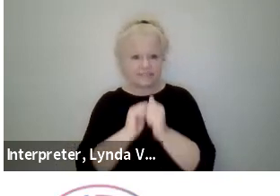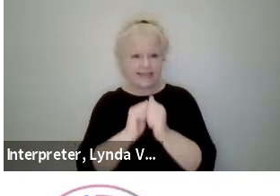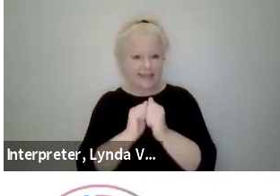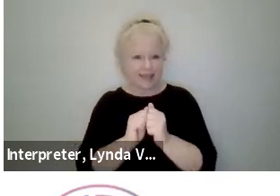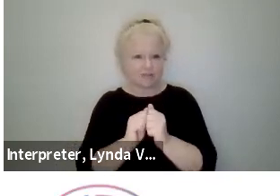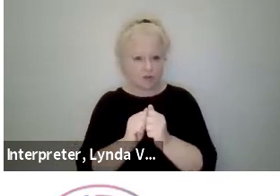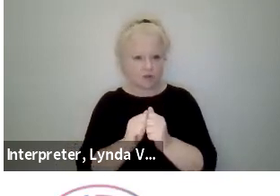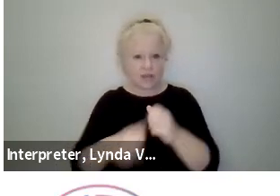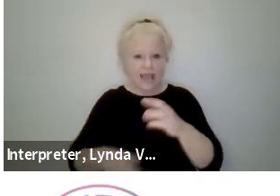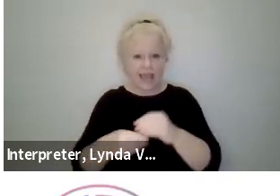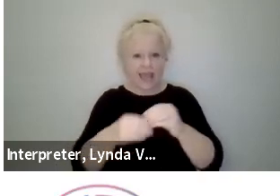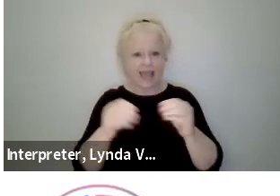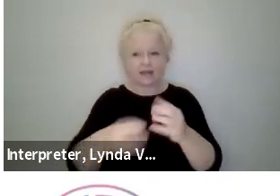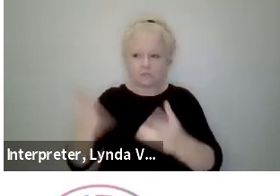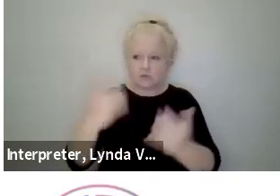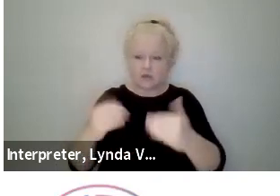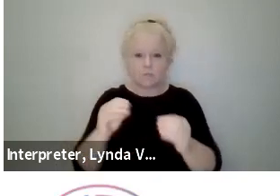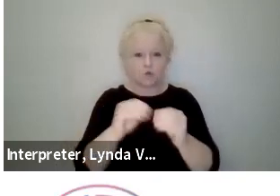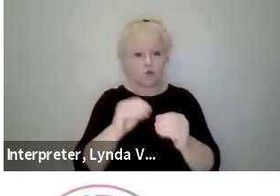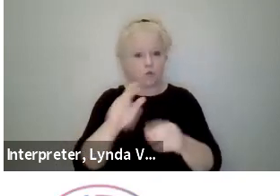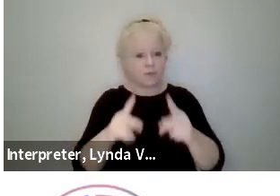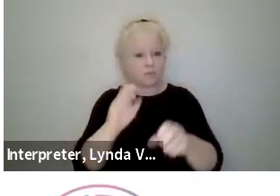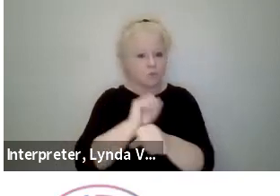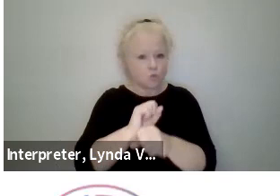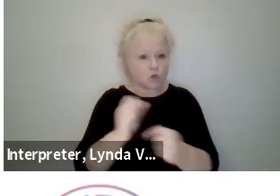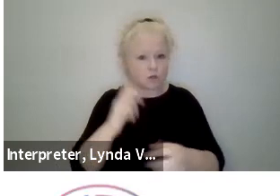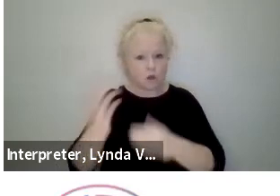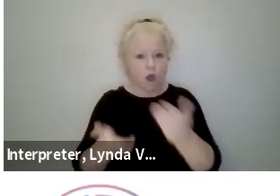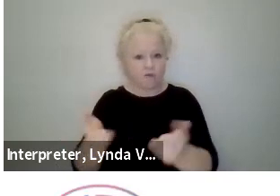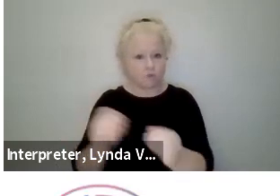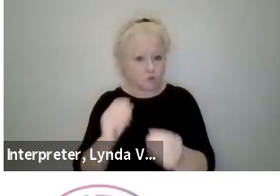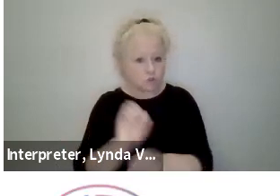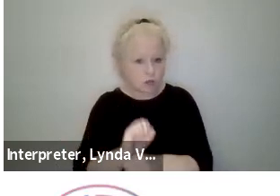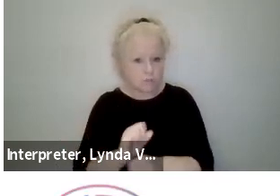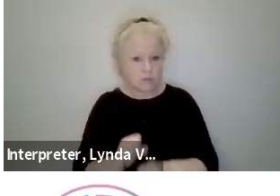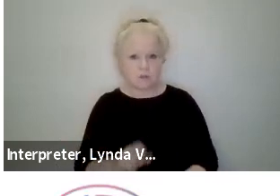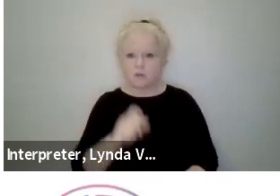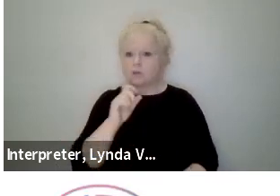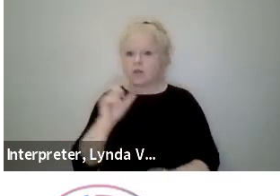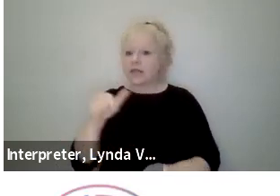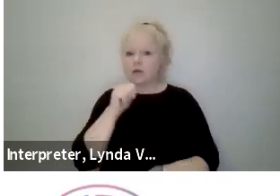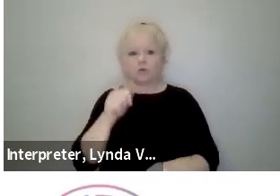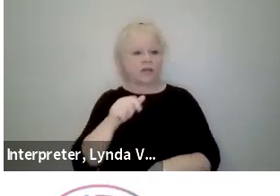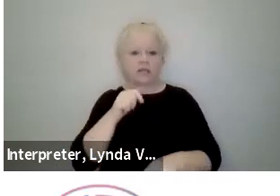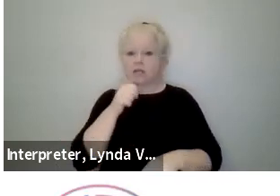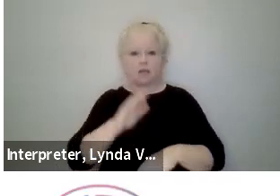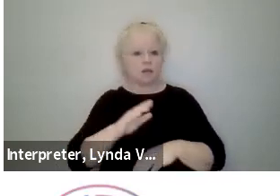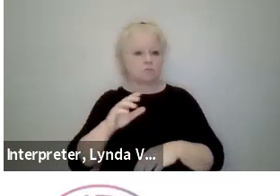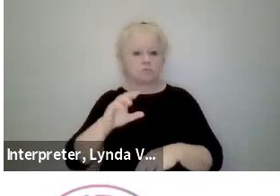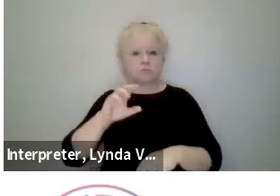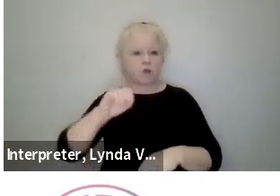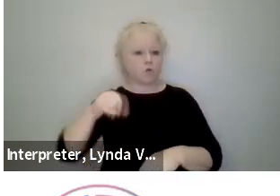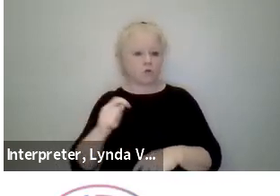add these new employees. And, you know, within a year, we didn't need any on-site training or anything. In fact, our staff we brought in